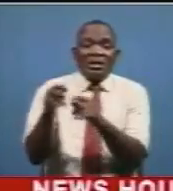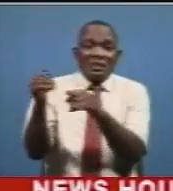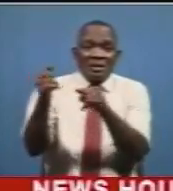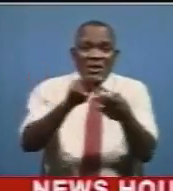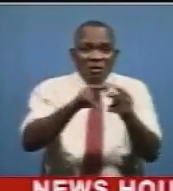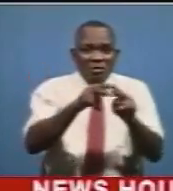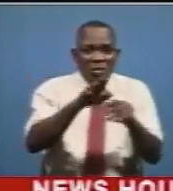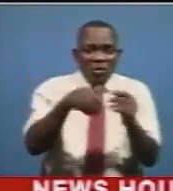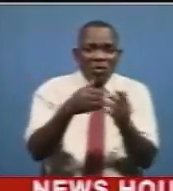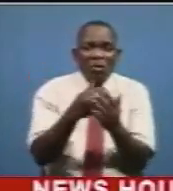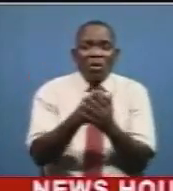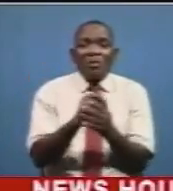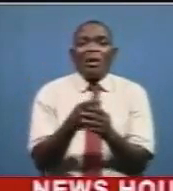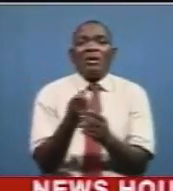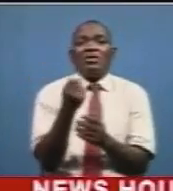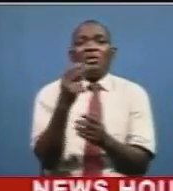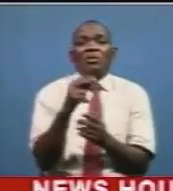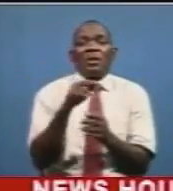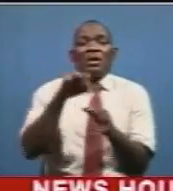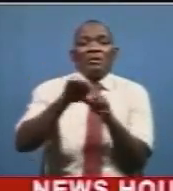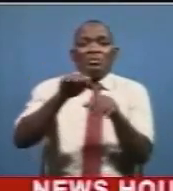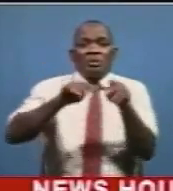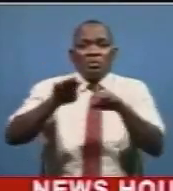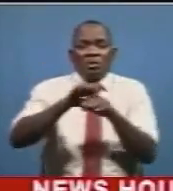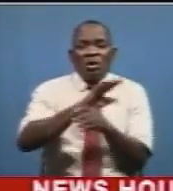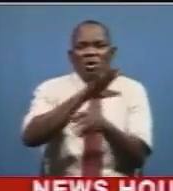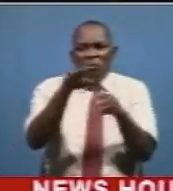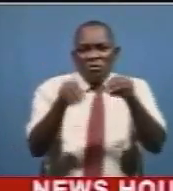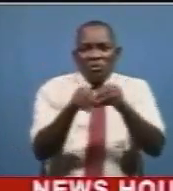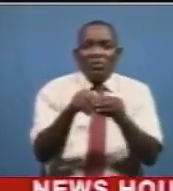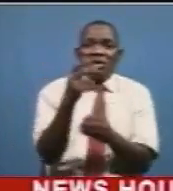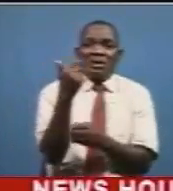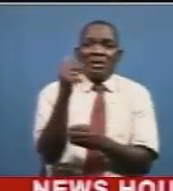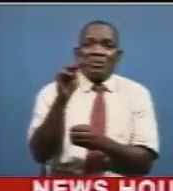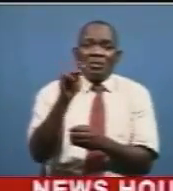figures acquired by the 12 candidates sums up to